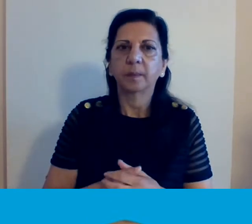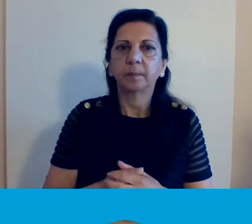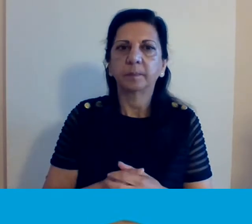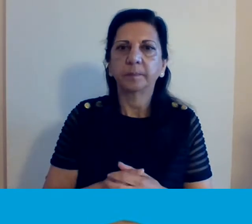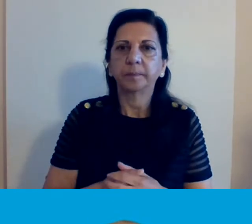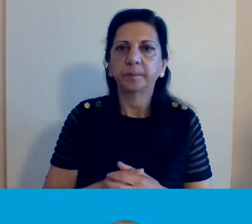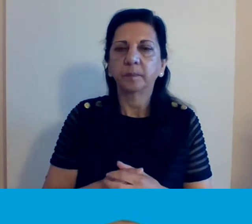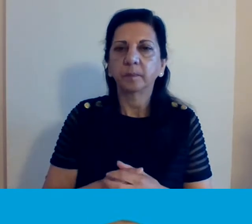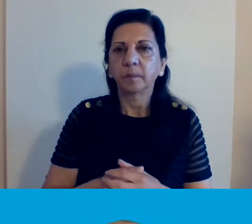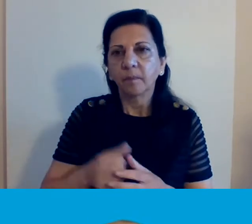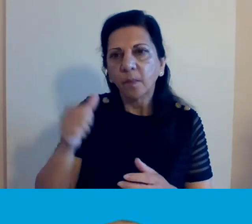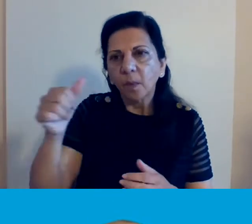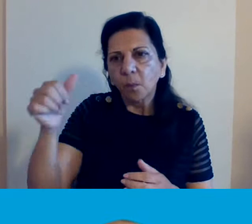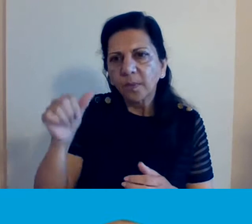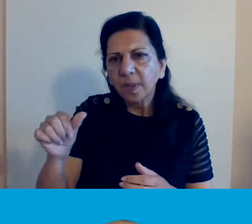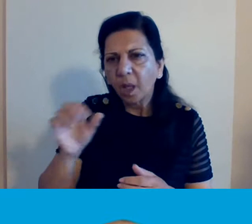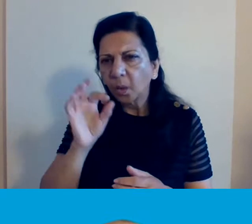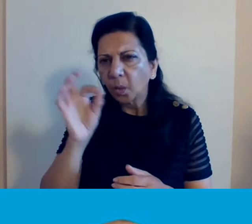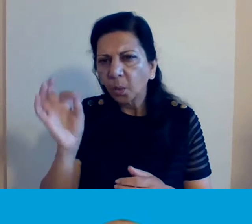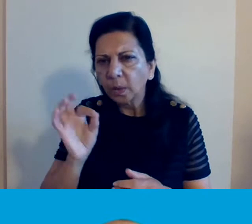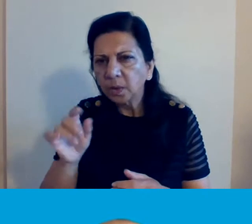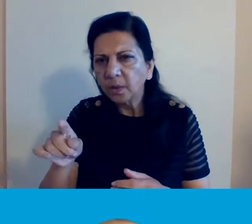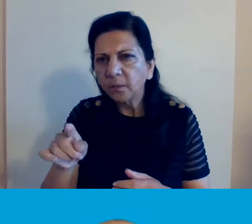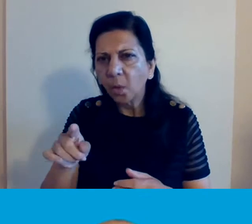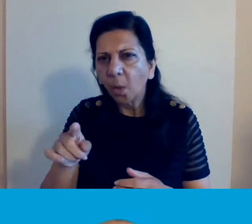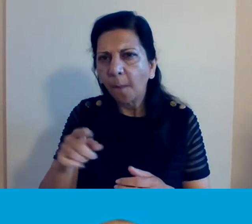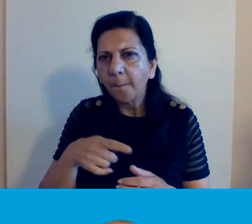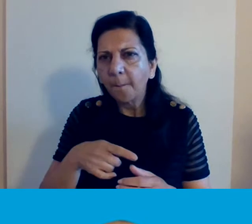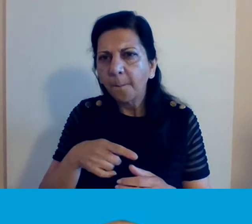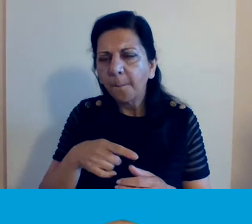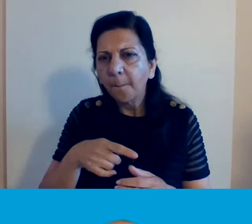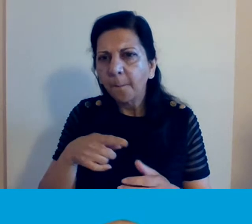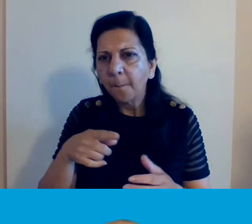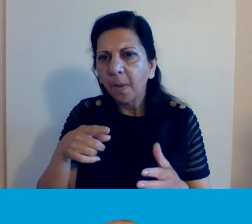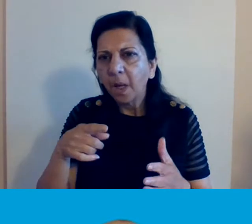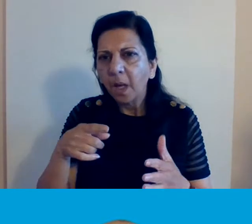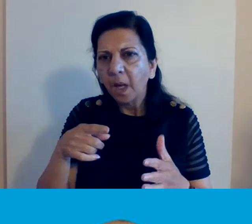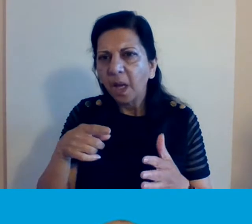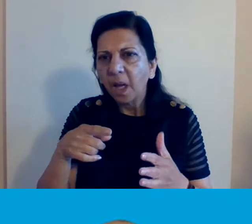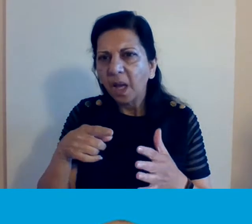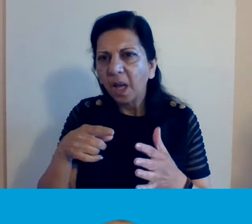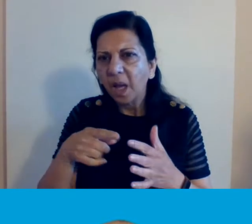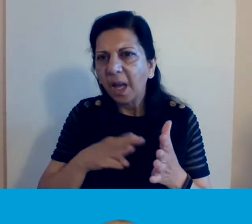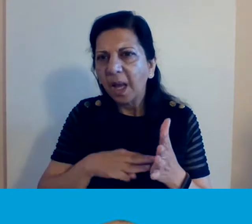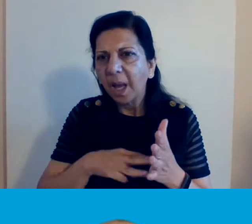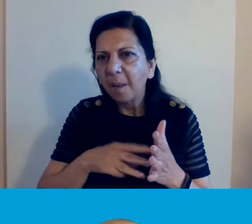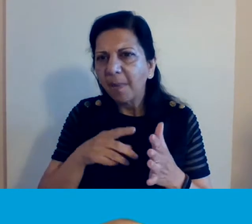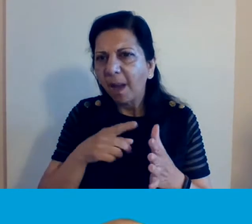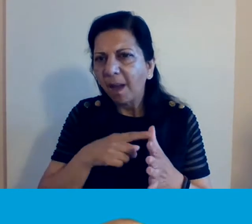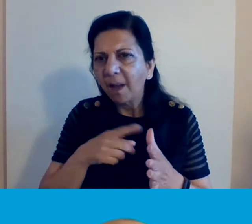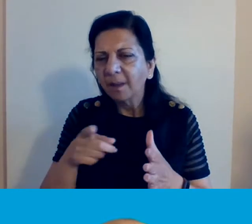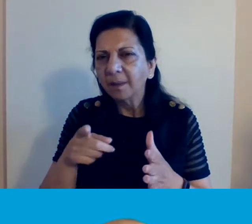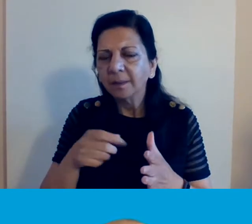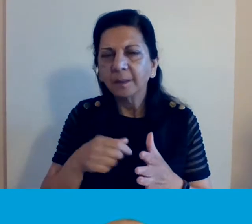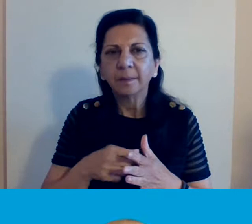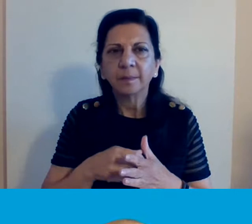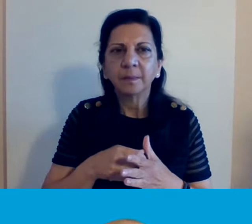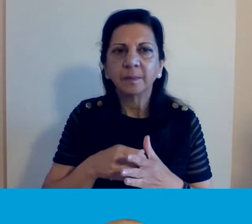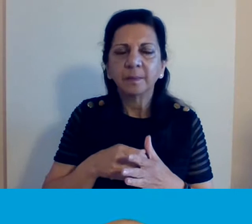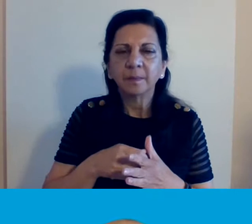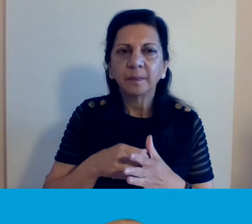down, a question from Ammo, thank you very much. And I think a very relevant one as well.